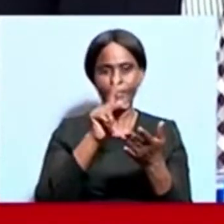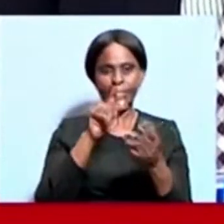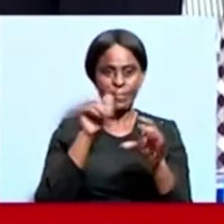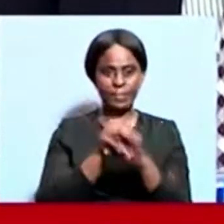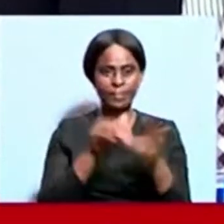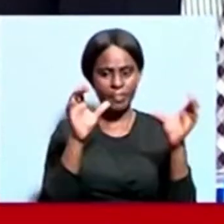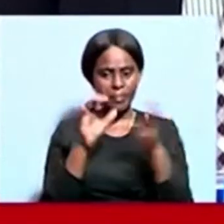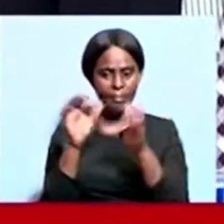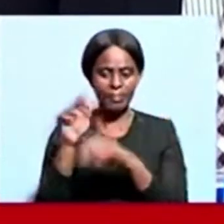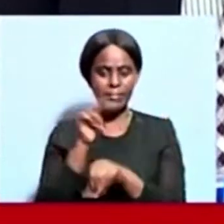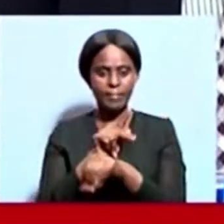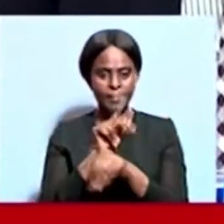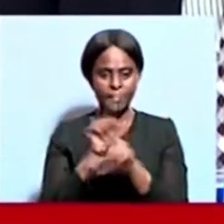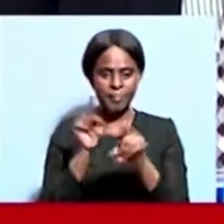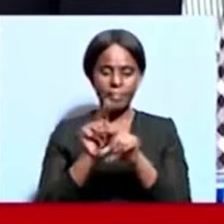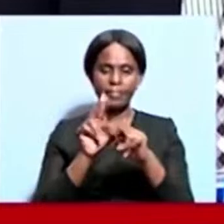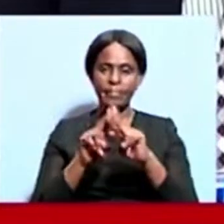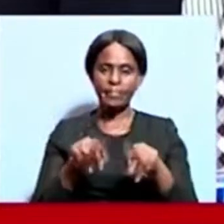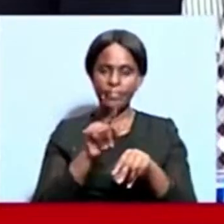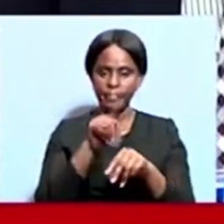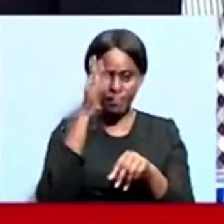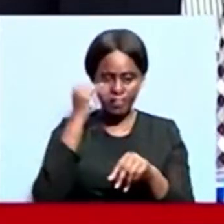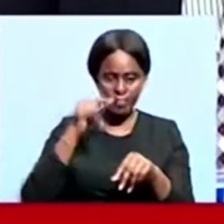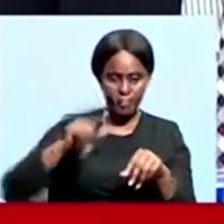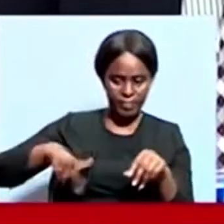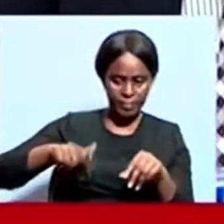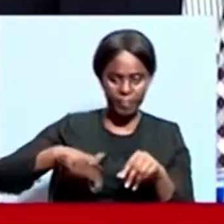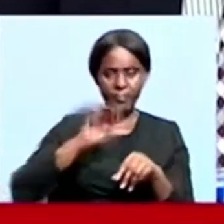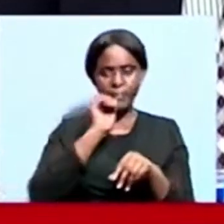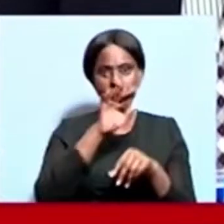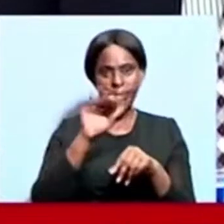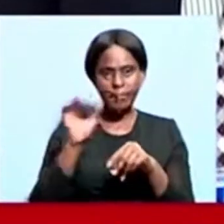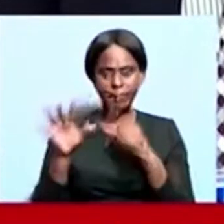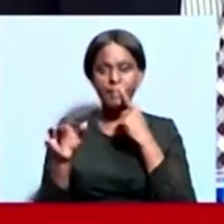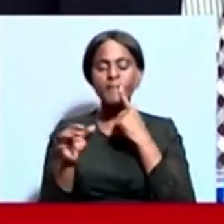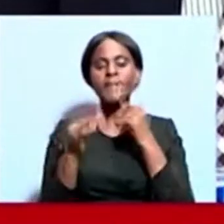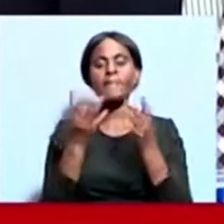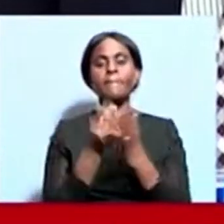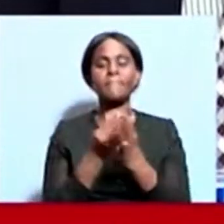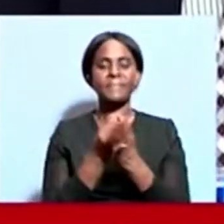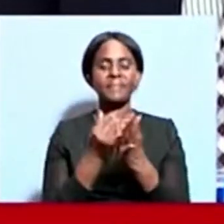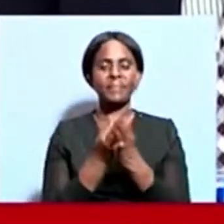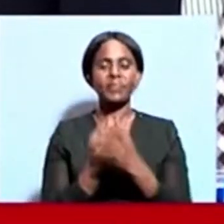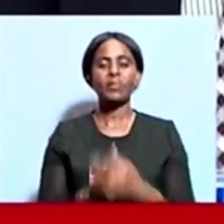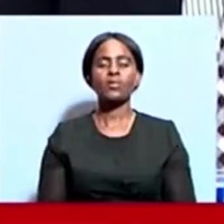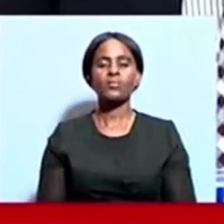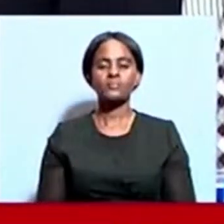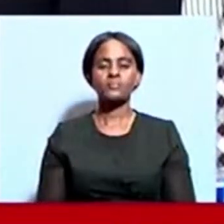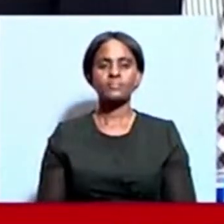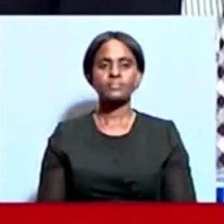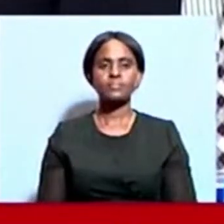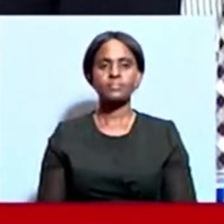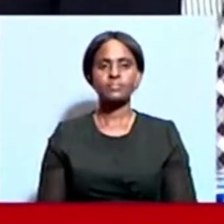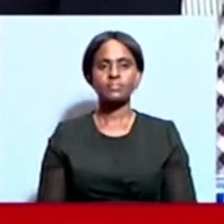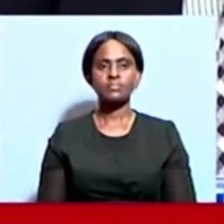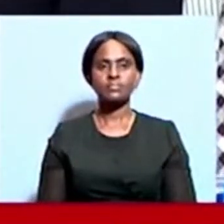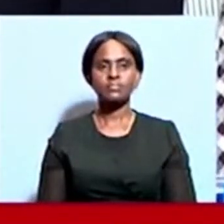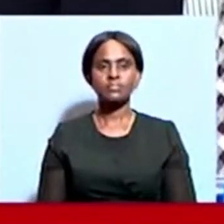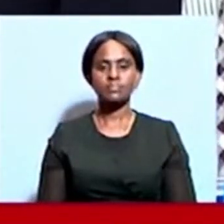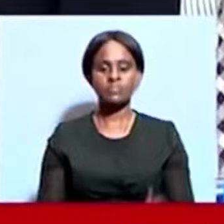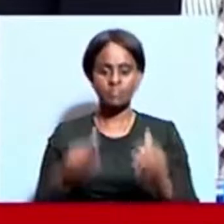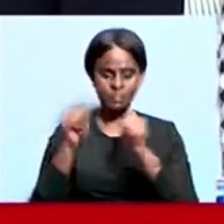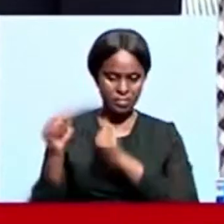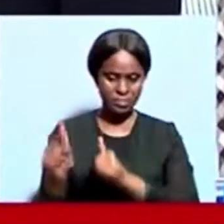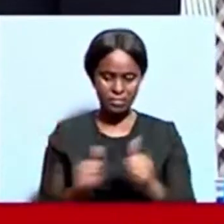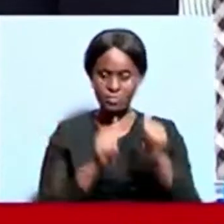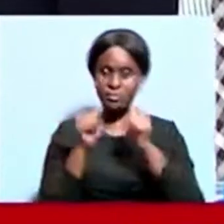community projects, and Chair, this was due to late disbursement of funds. Action